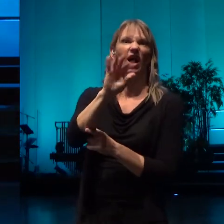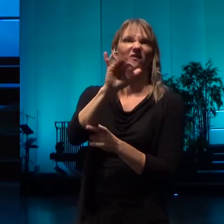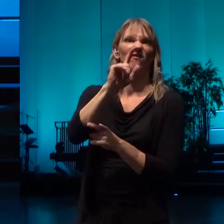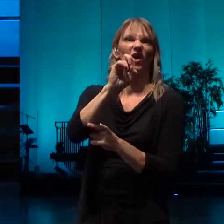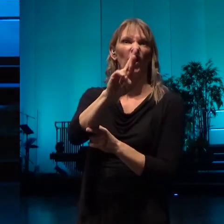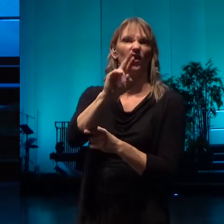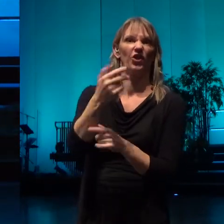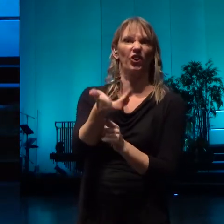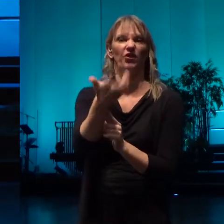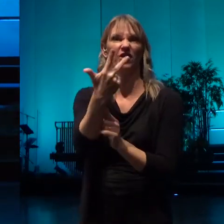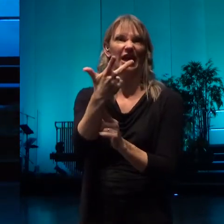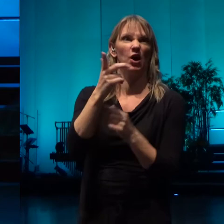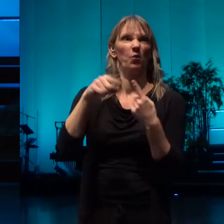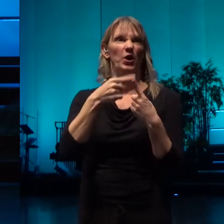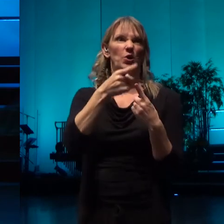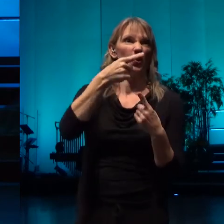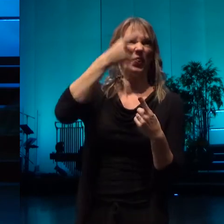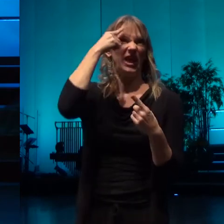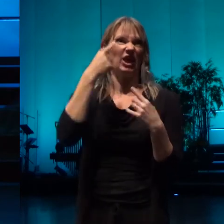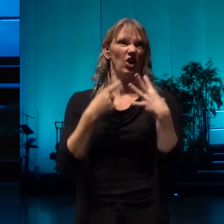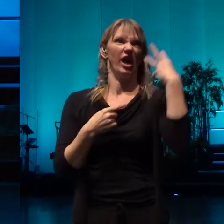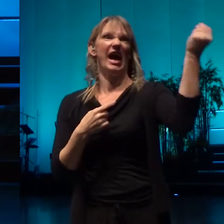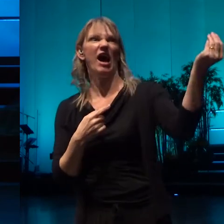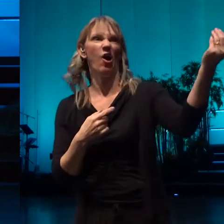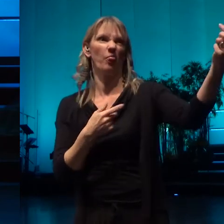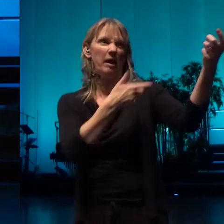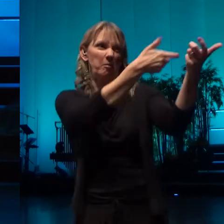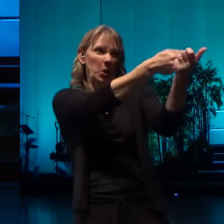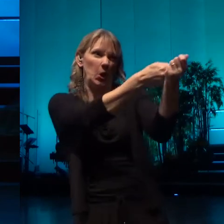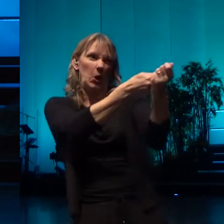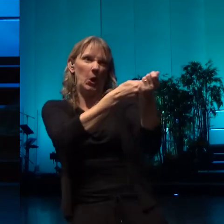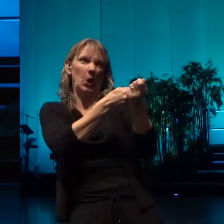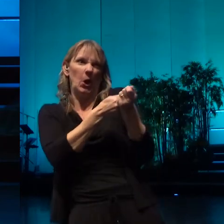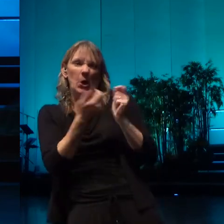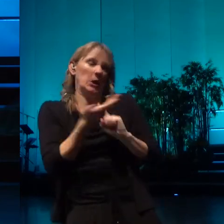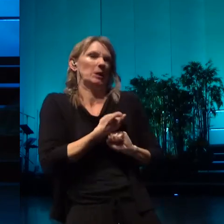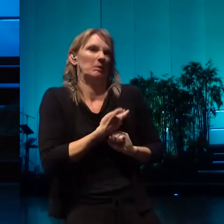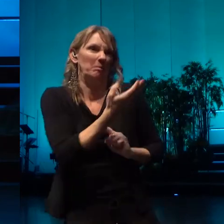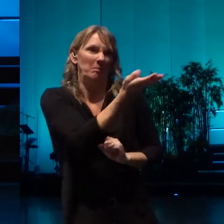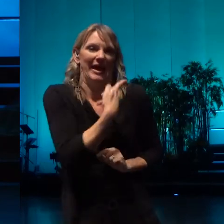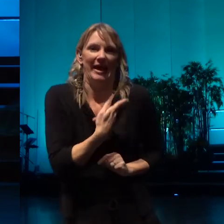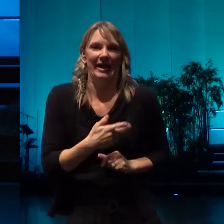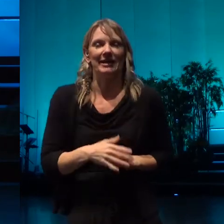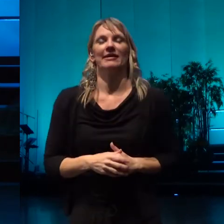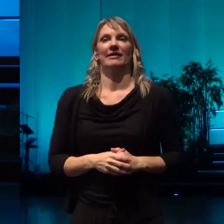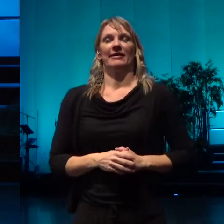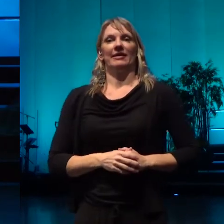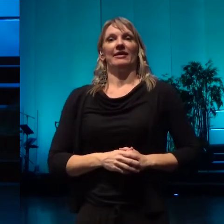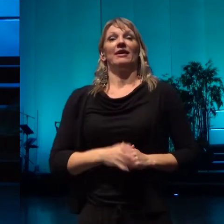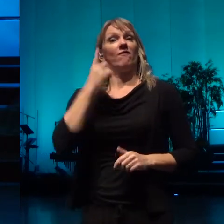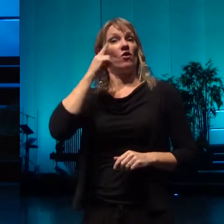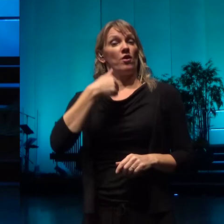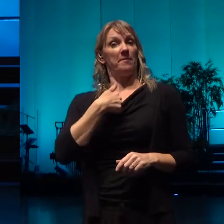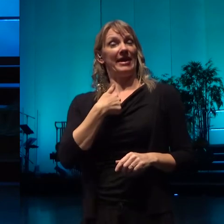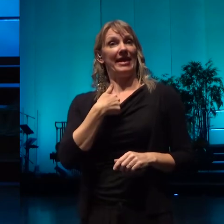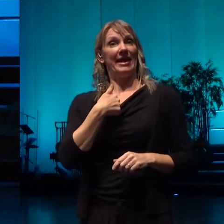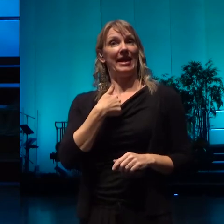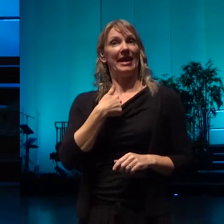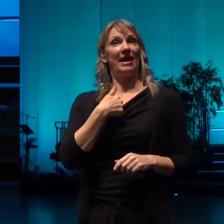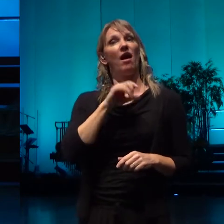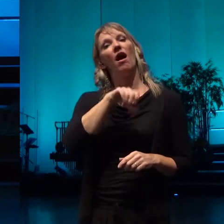think you're out, they pull you back in. And for me, there's